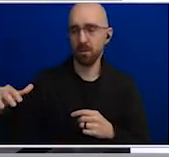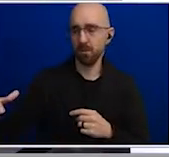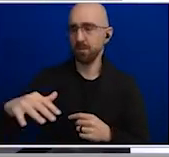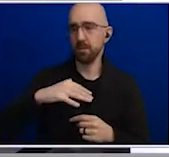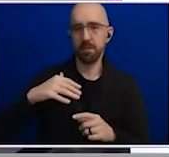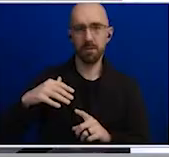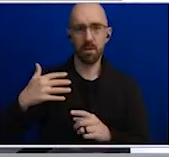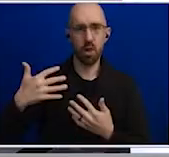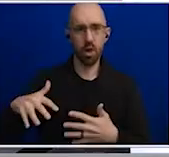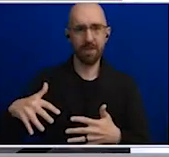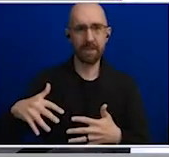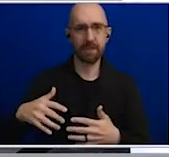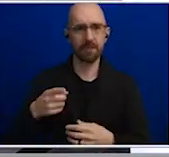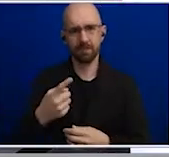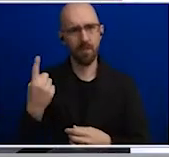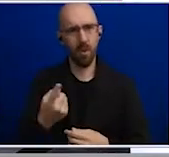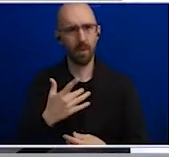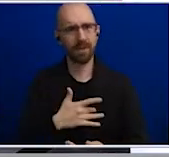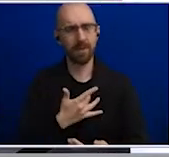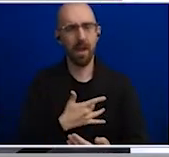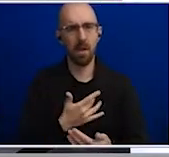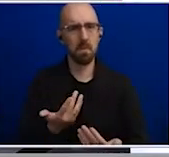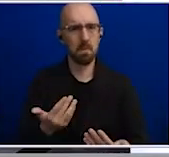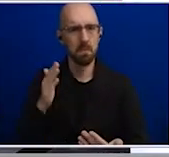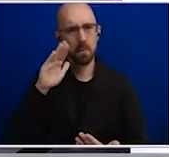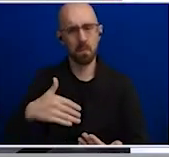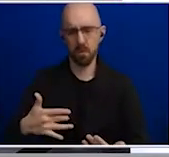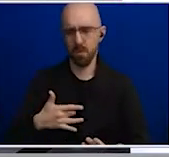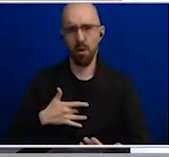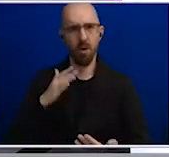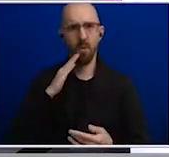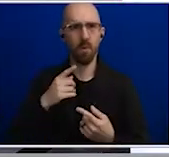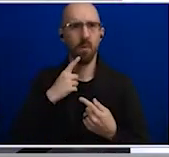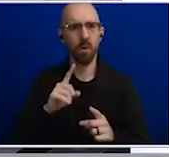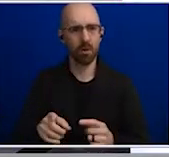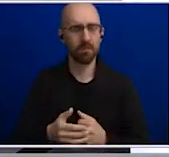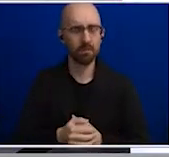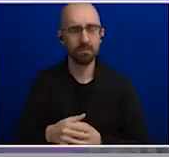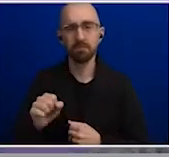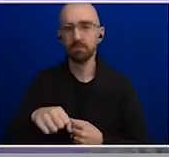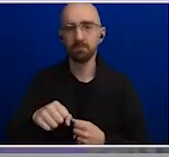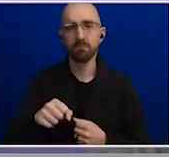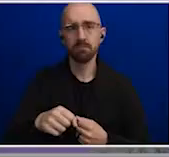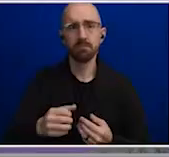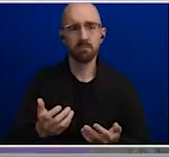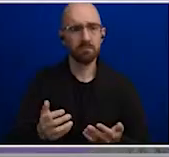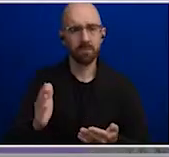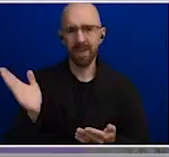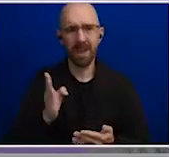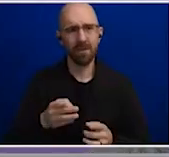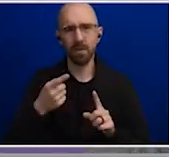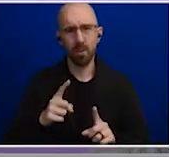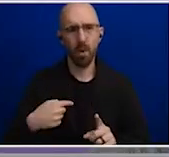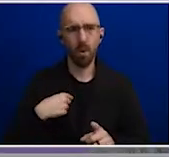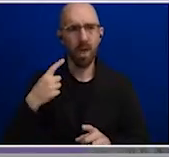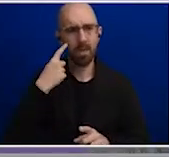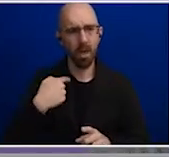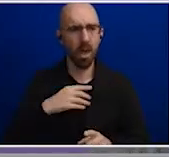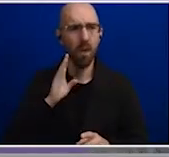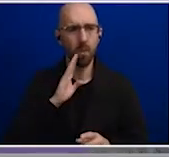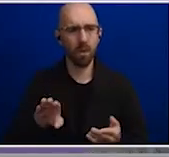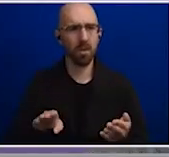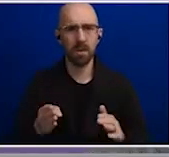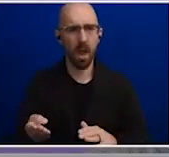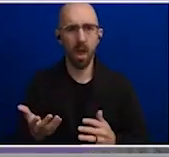you always felt and knew in your heart it was going to work. Yeah, it was going to work out. There was never a point where I thought I was going to die.